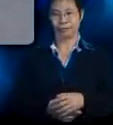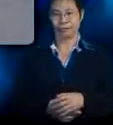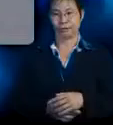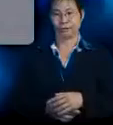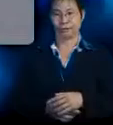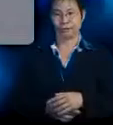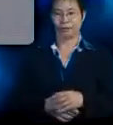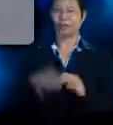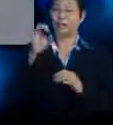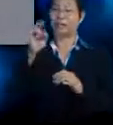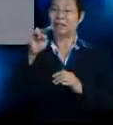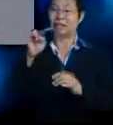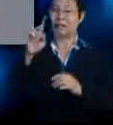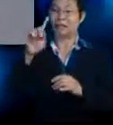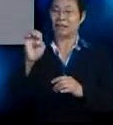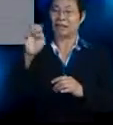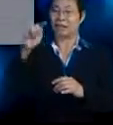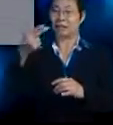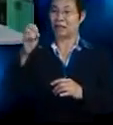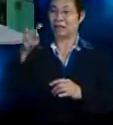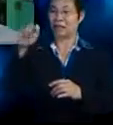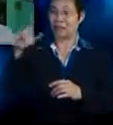Pour ethanol in a boiling tube